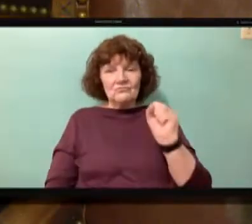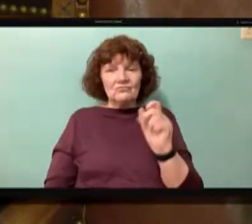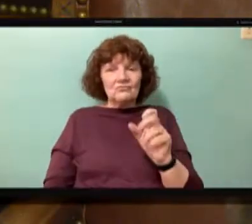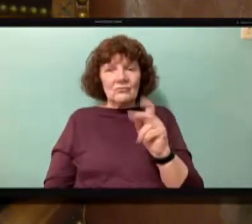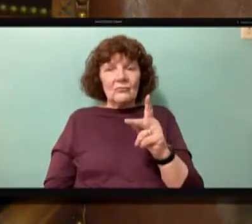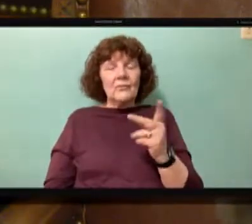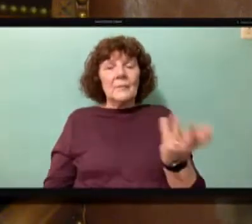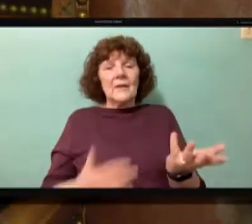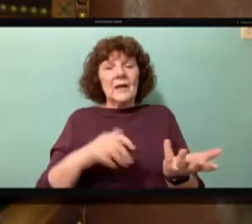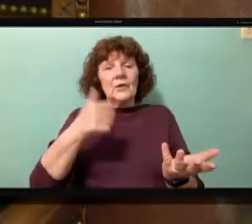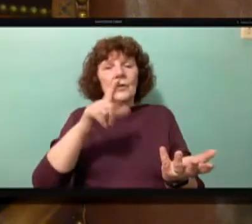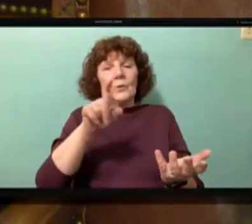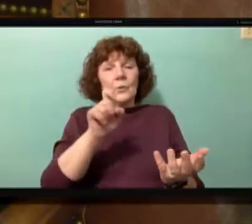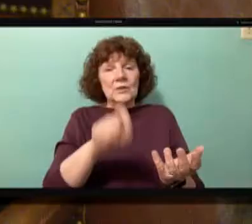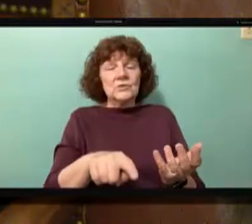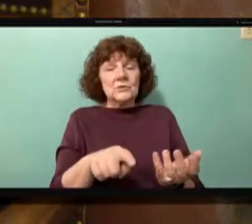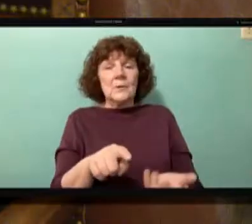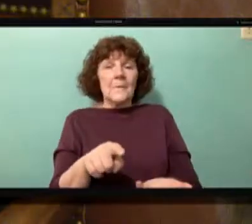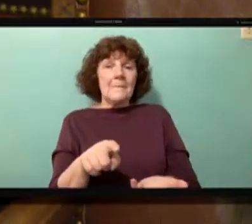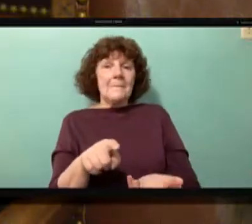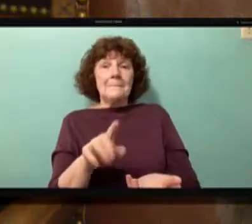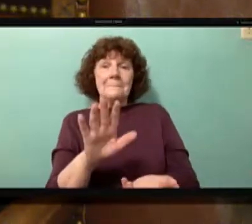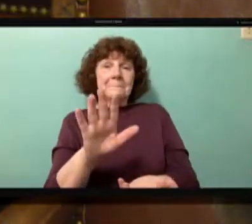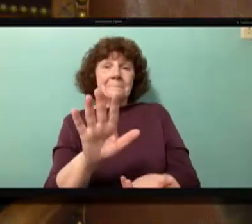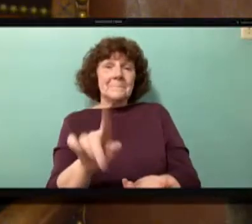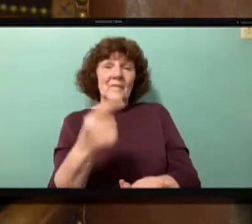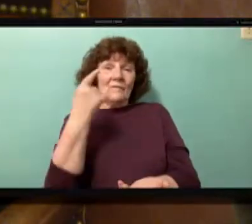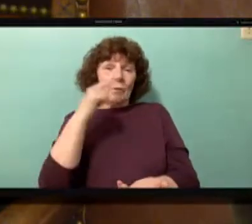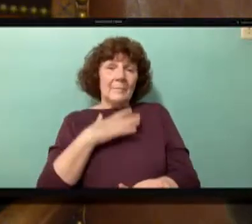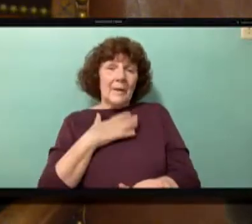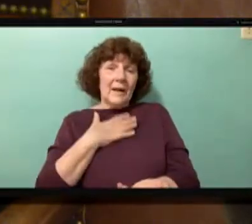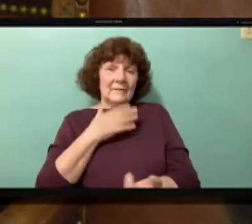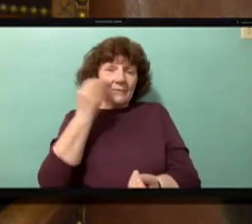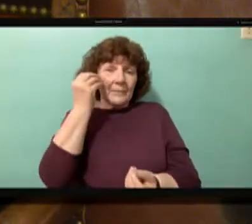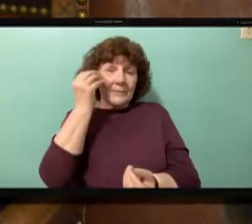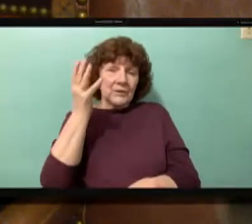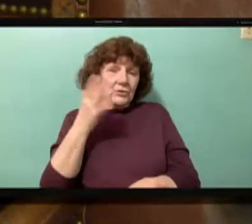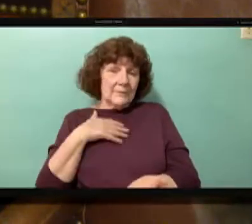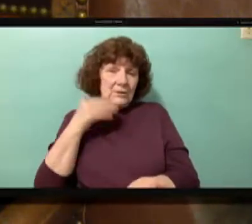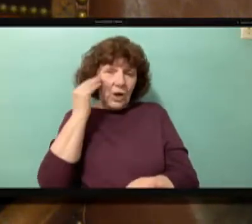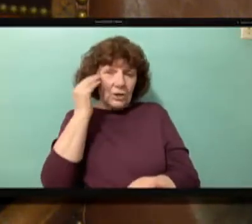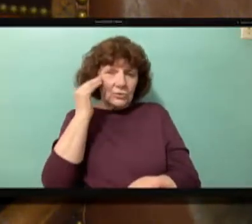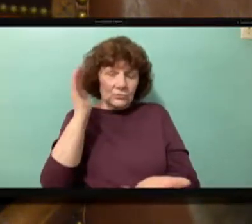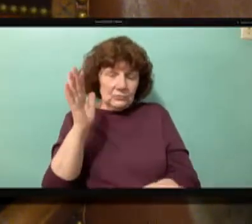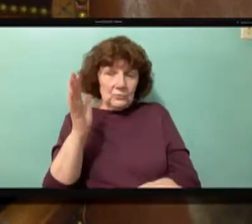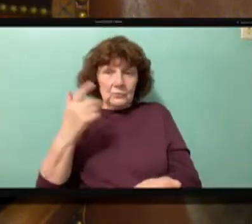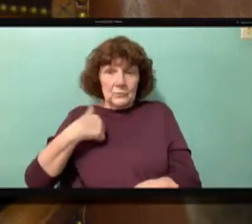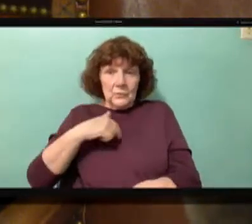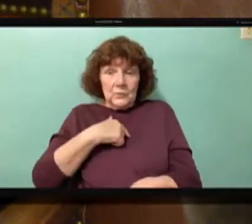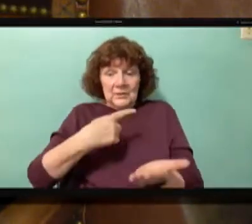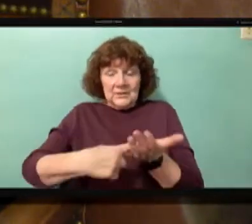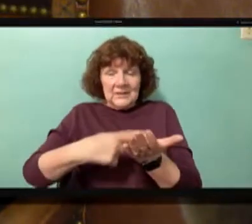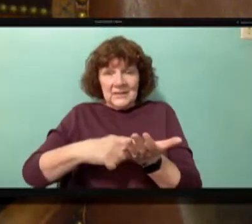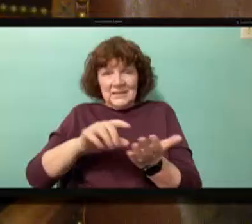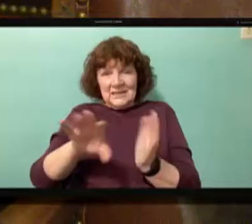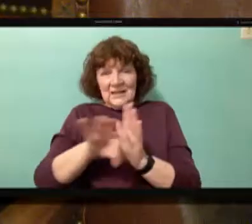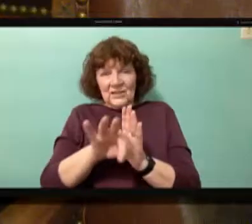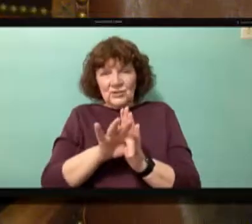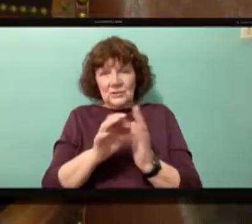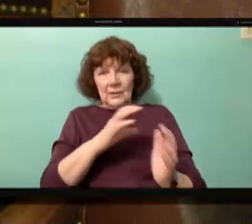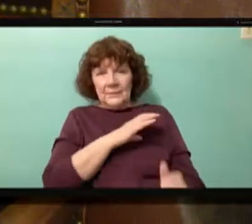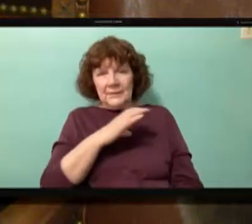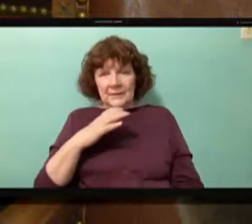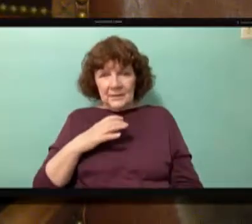other question there, so, and this is just for my knowledge, when we talk about selection committees that